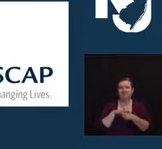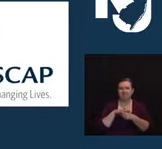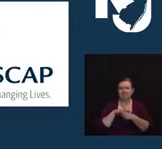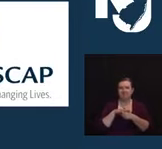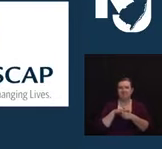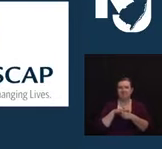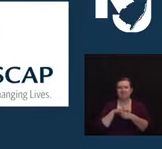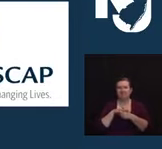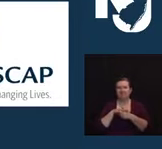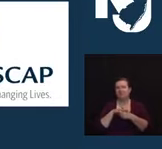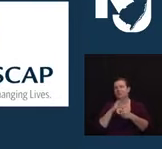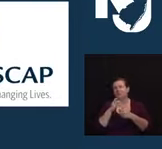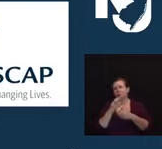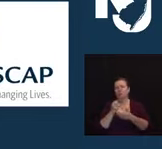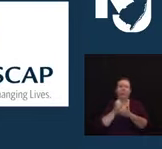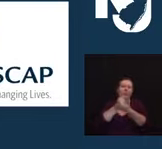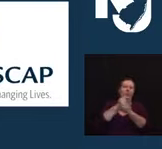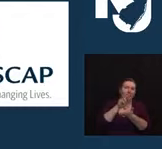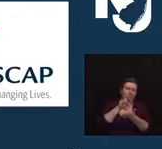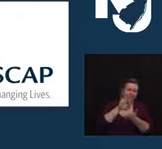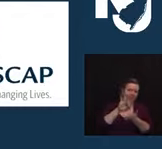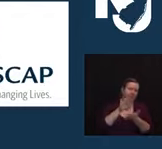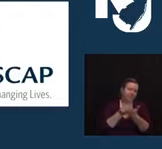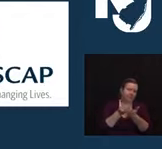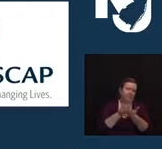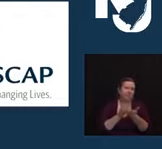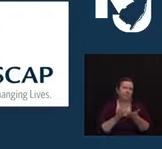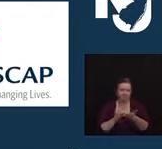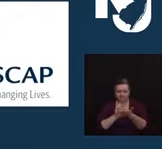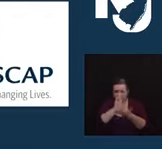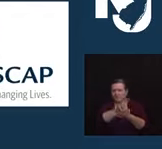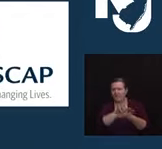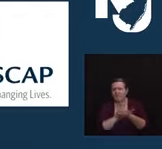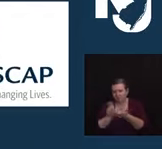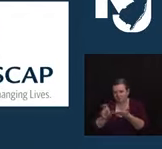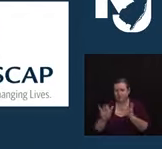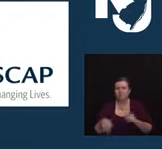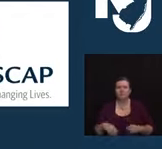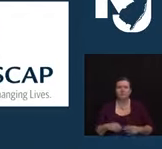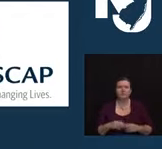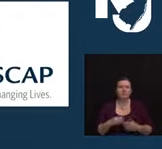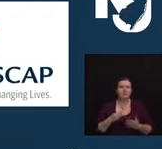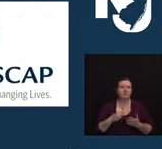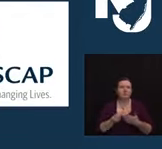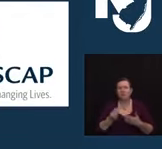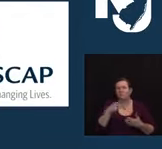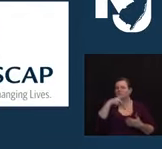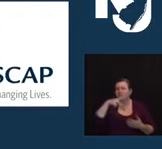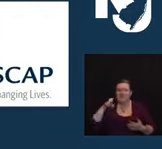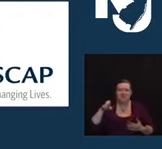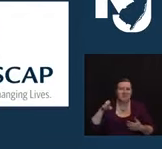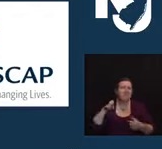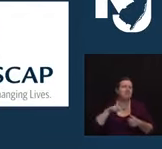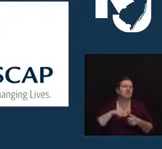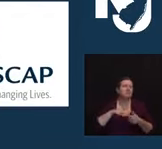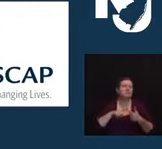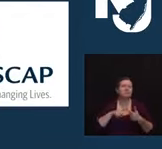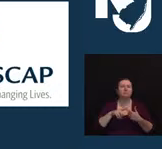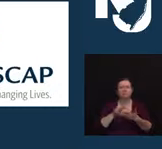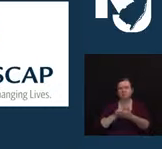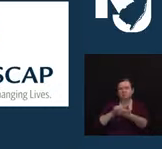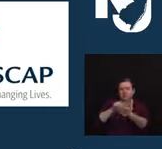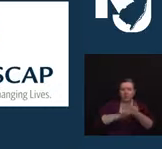things like building an outdoor dining area, purchasing PPE and sanitation equipment, and even working with a dozen businesses